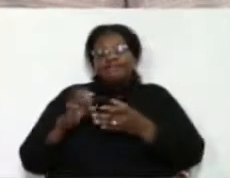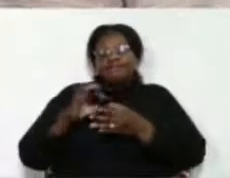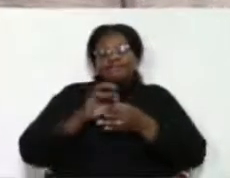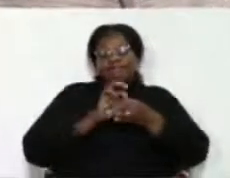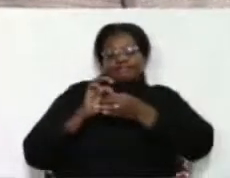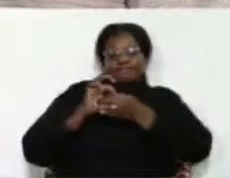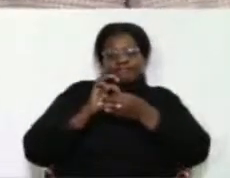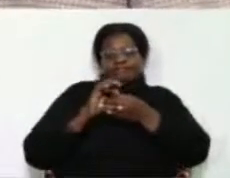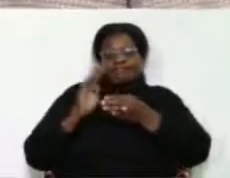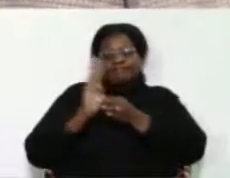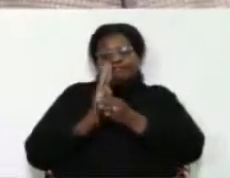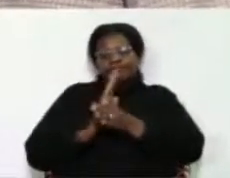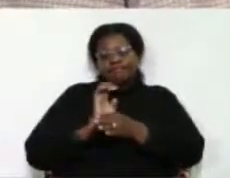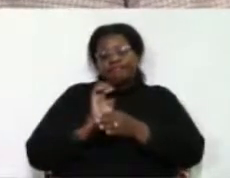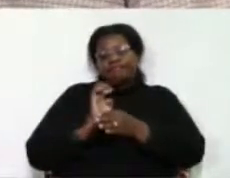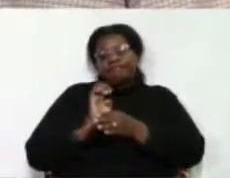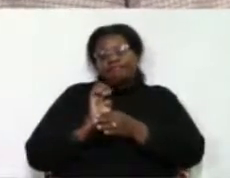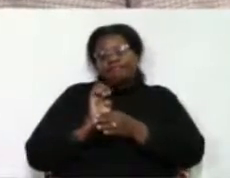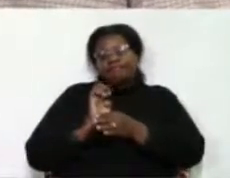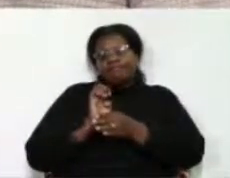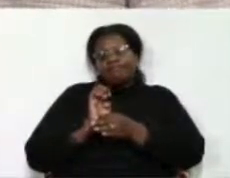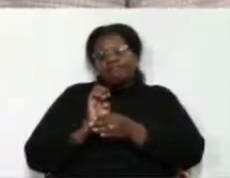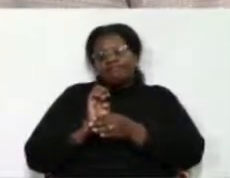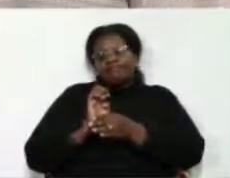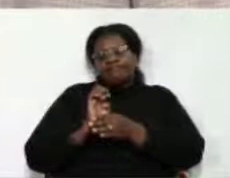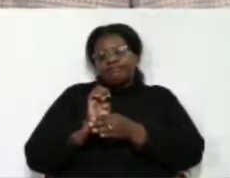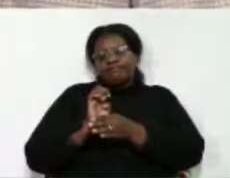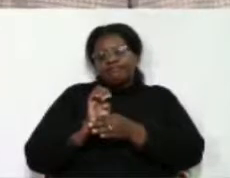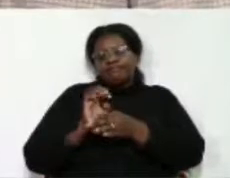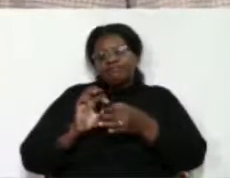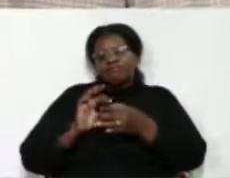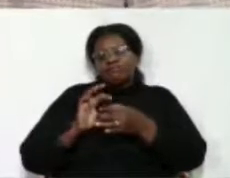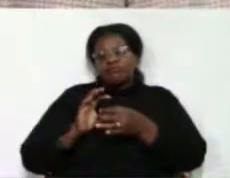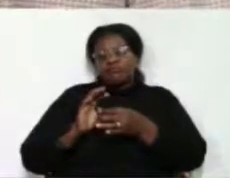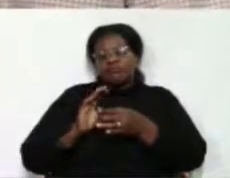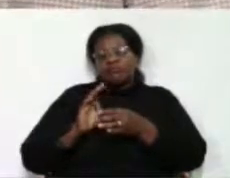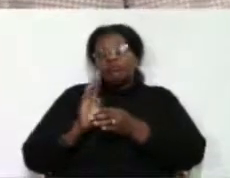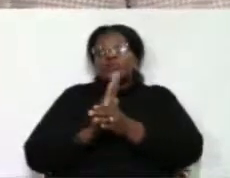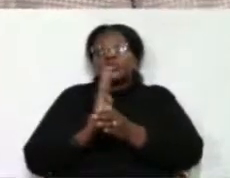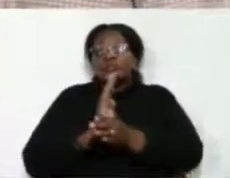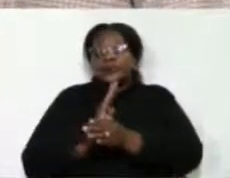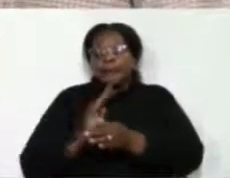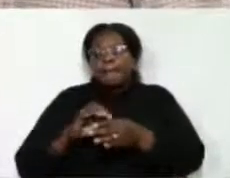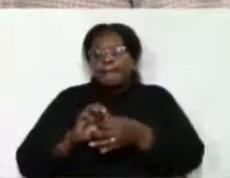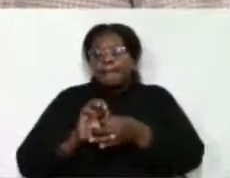also be, like, as you get bigger, they could be looking after boards,